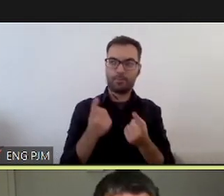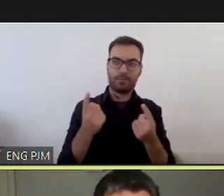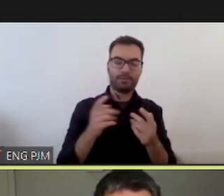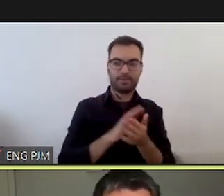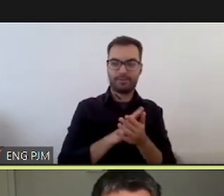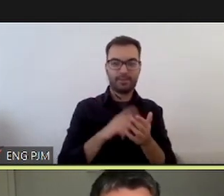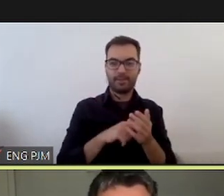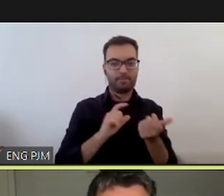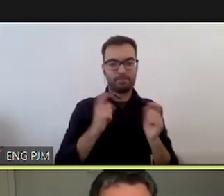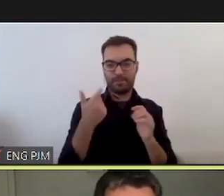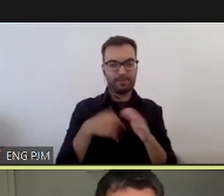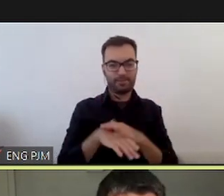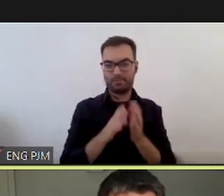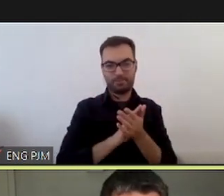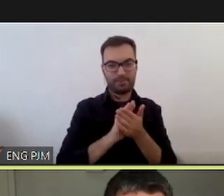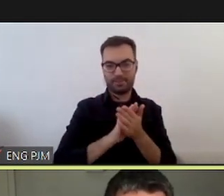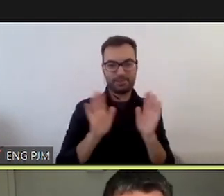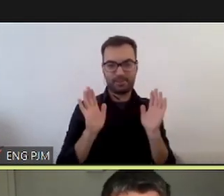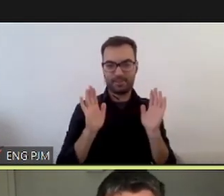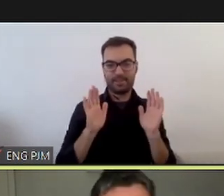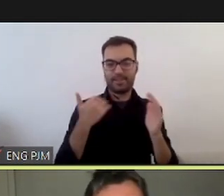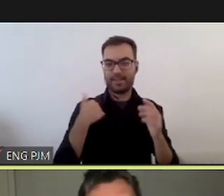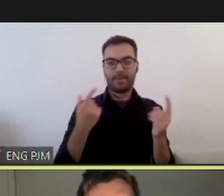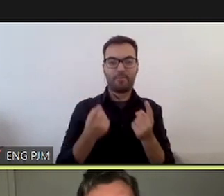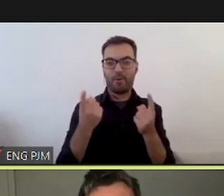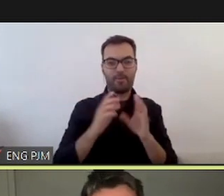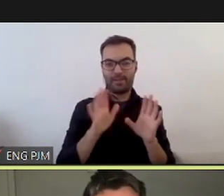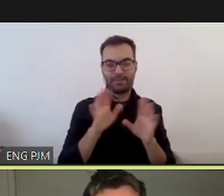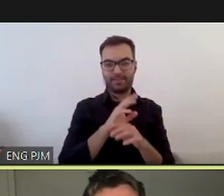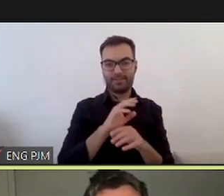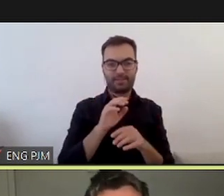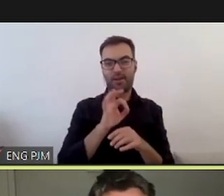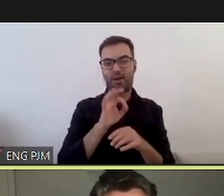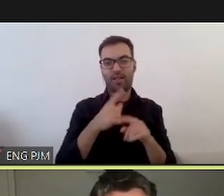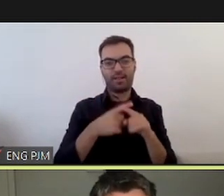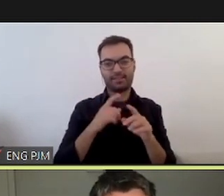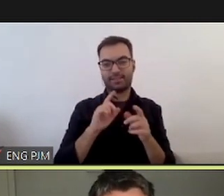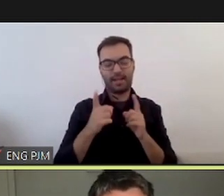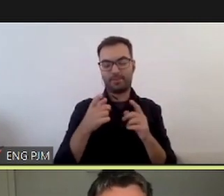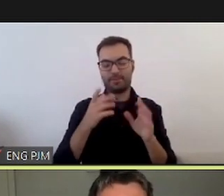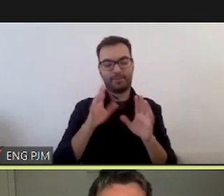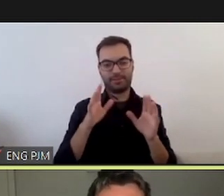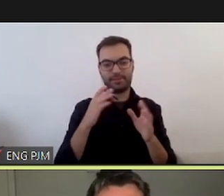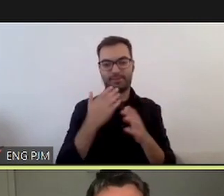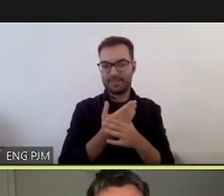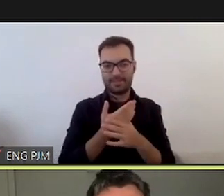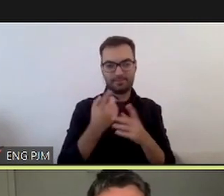really accidentally, so I don't want to promote the brand or this